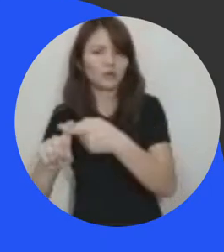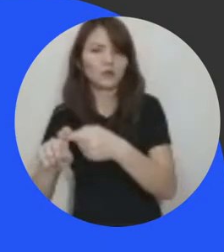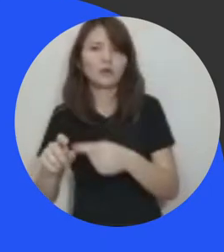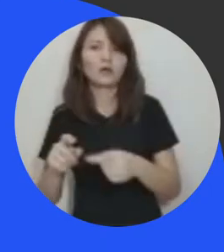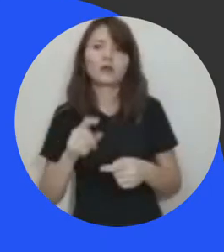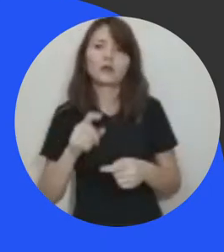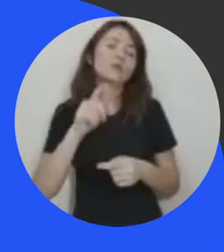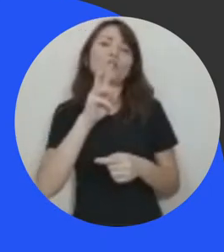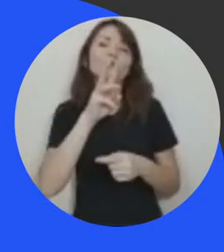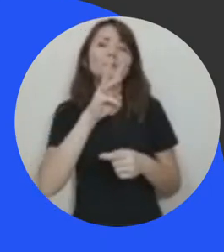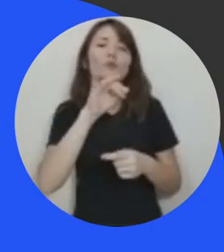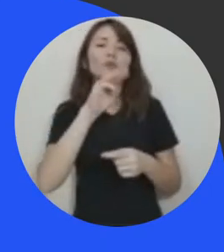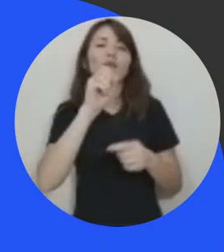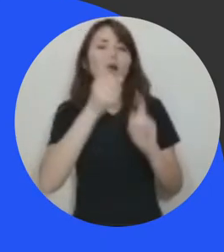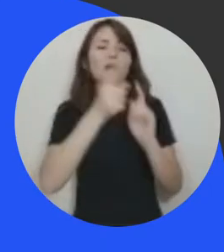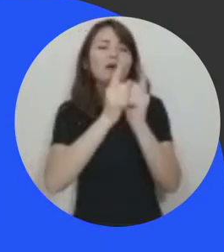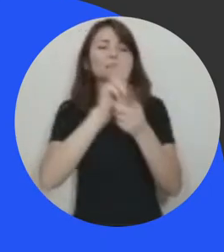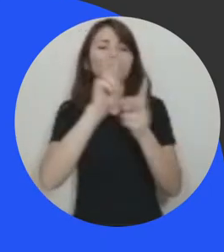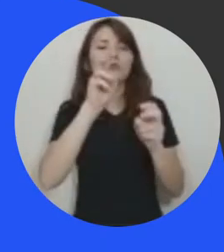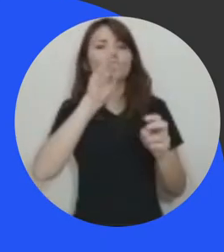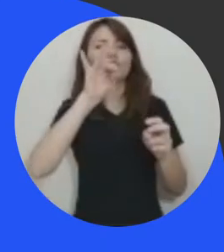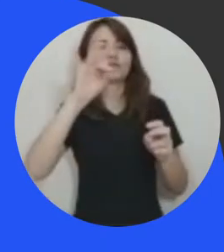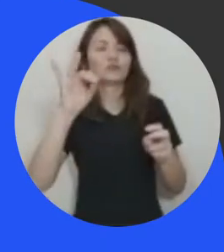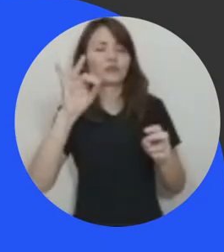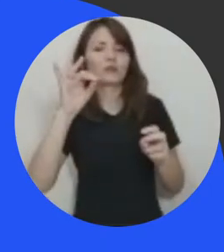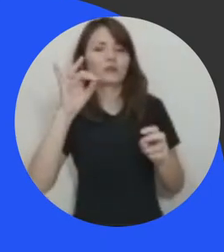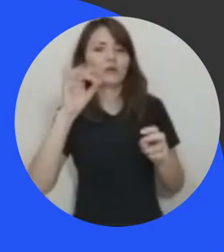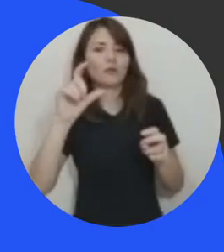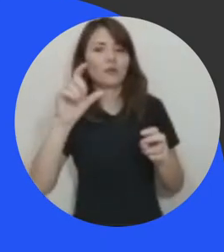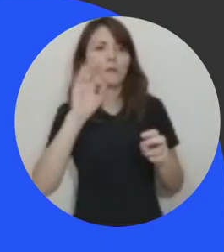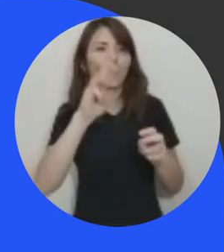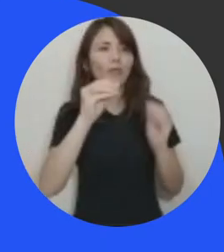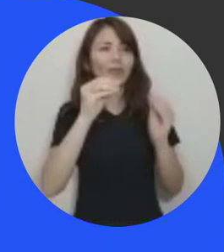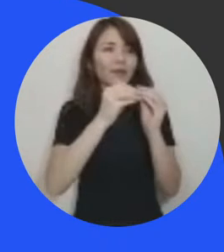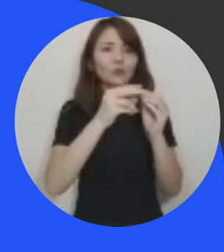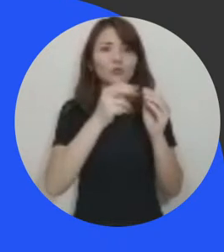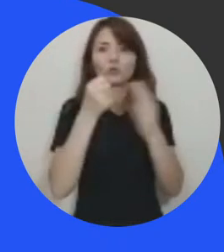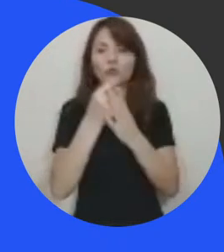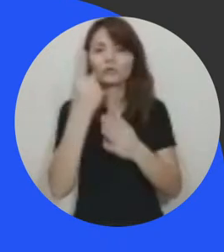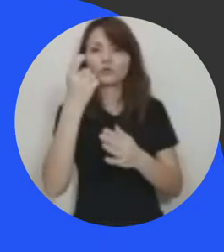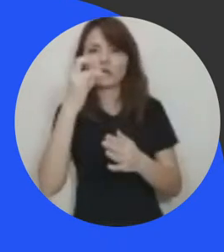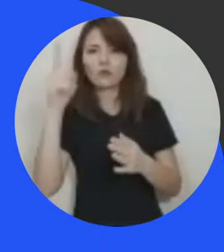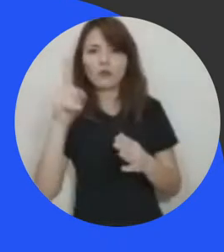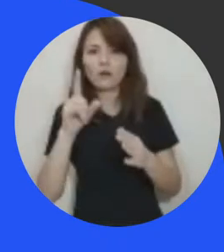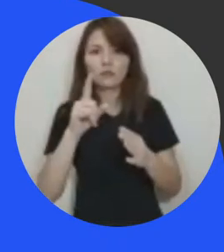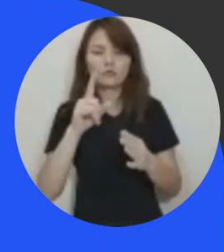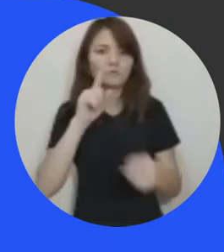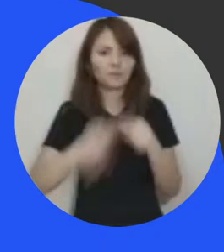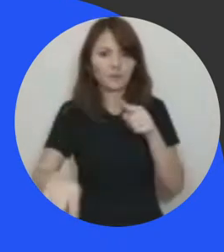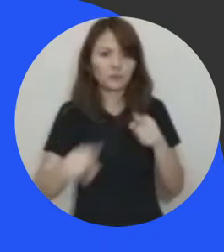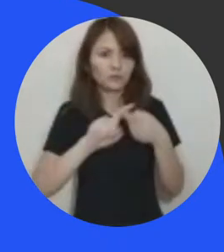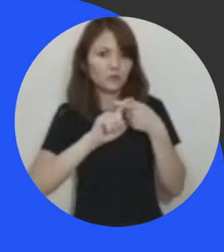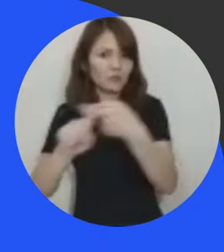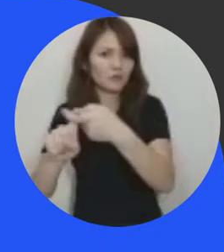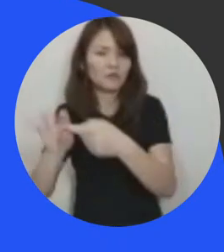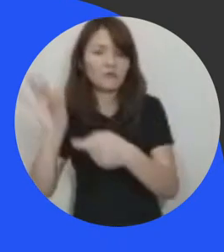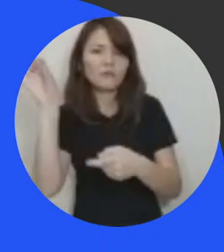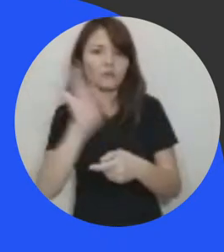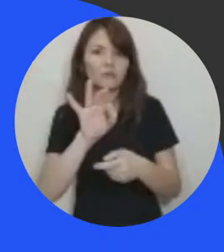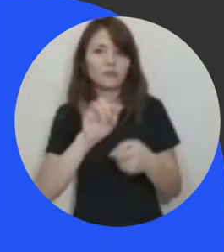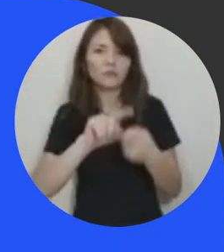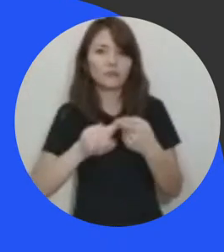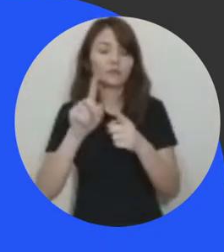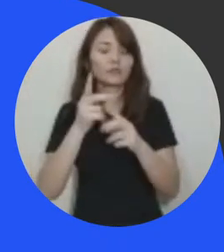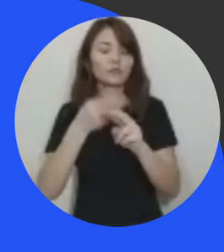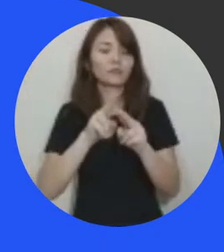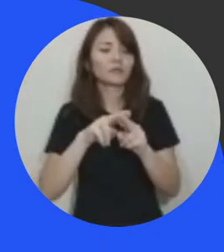the G variant is 10 to 100 times more infectious in the lab. So in a laboratory setting, it's able to